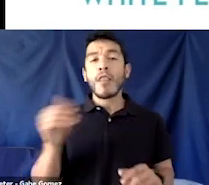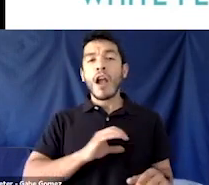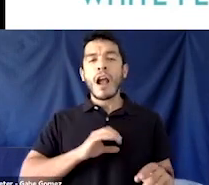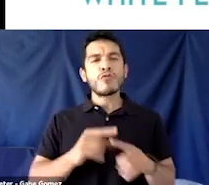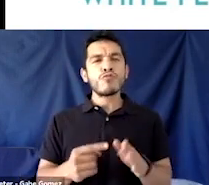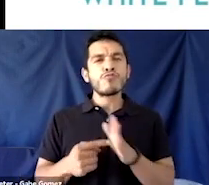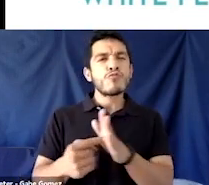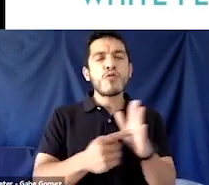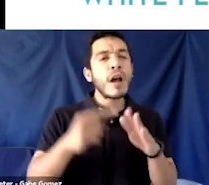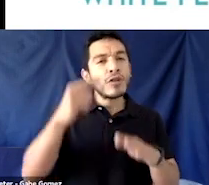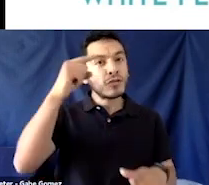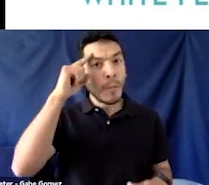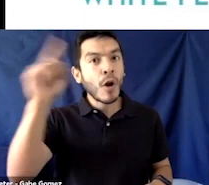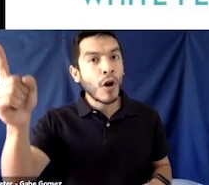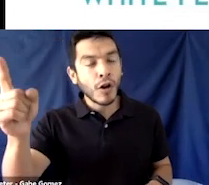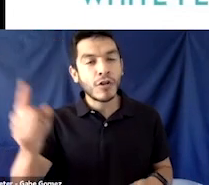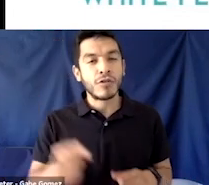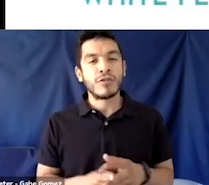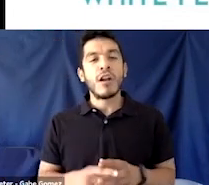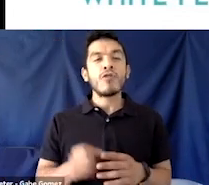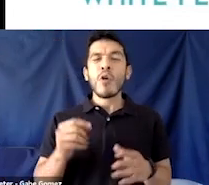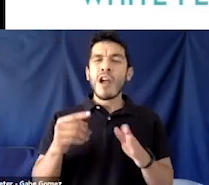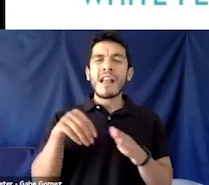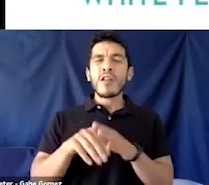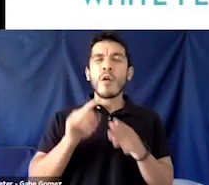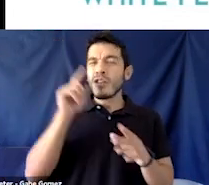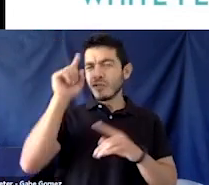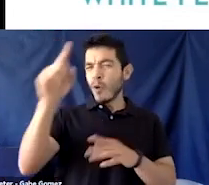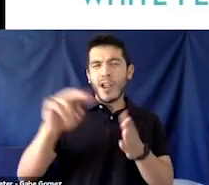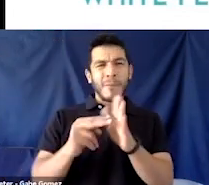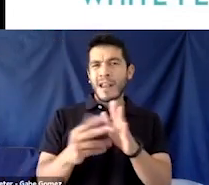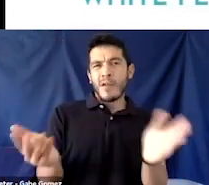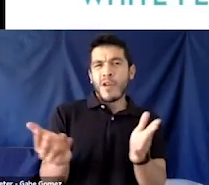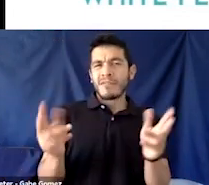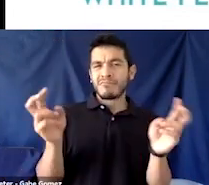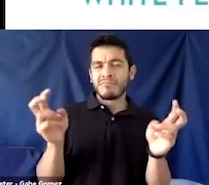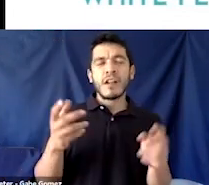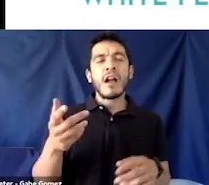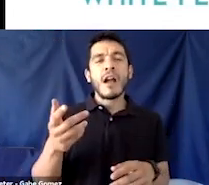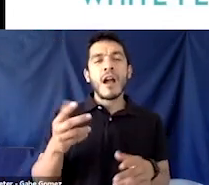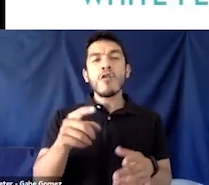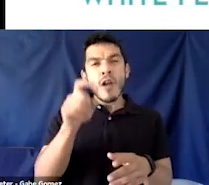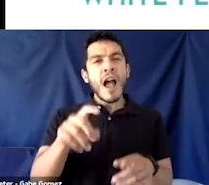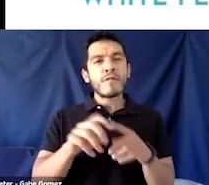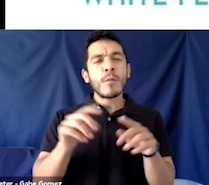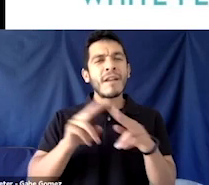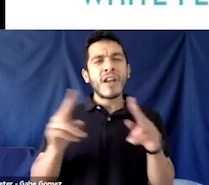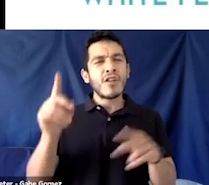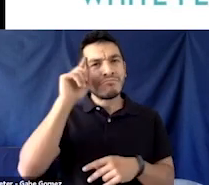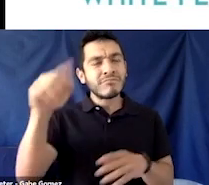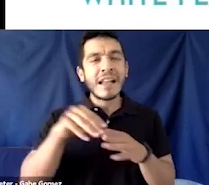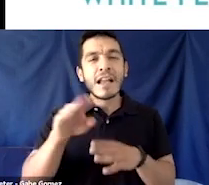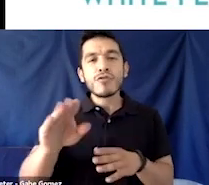to get the category smart or a rating of smart as a character, you have to be really intelligent in your representation or depiction.